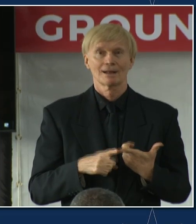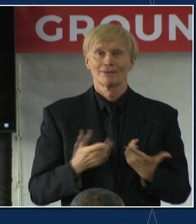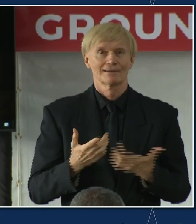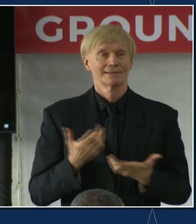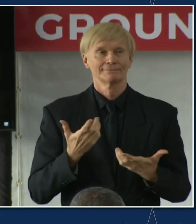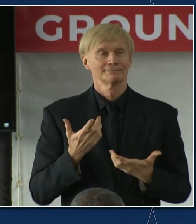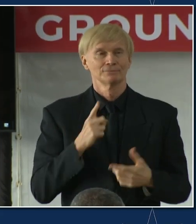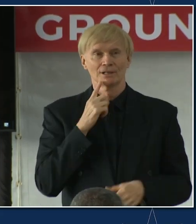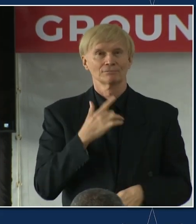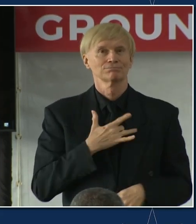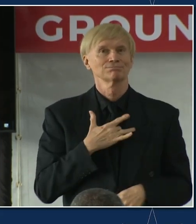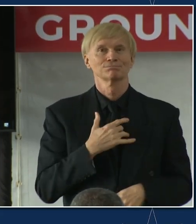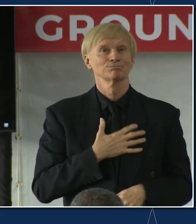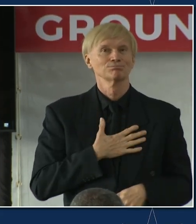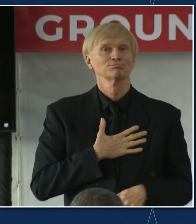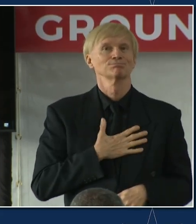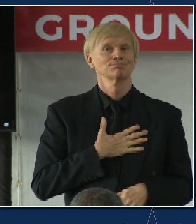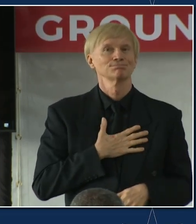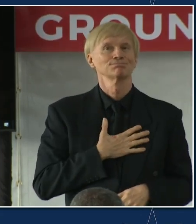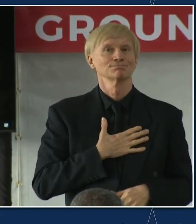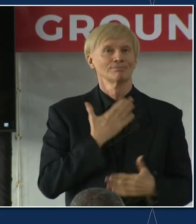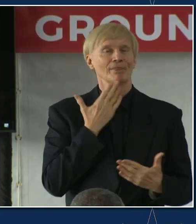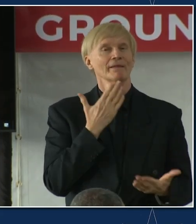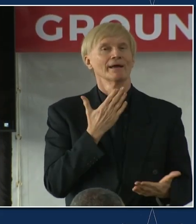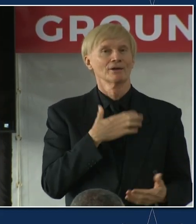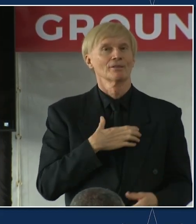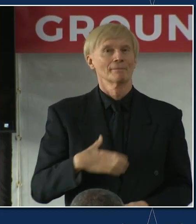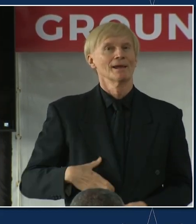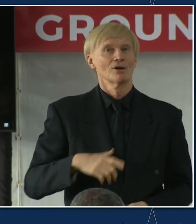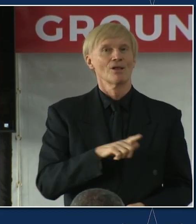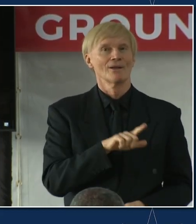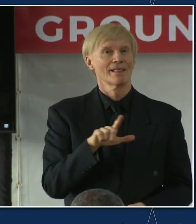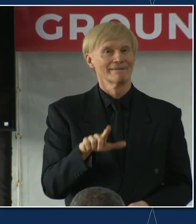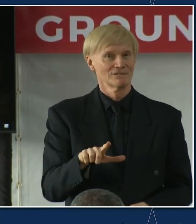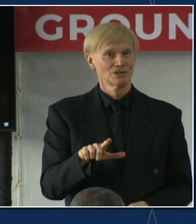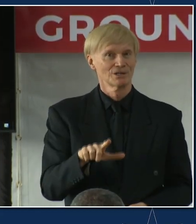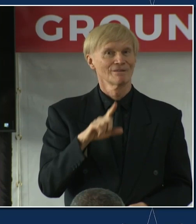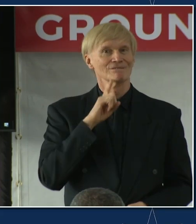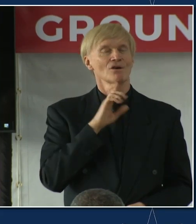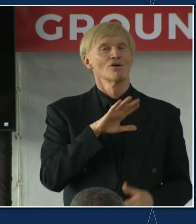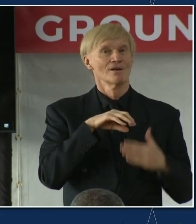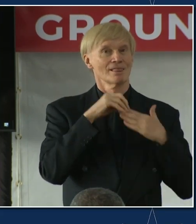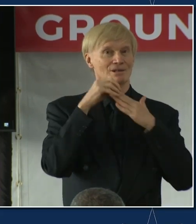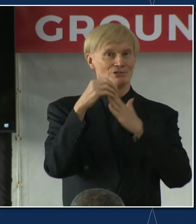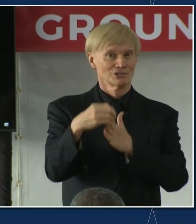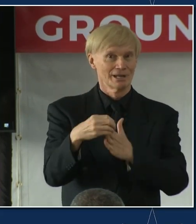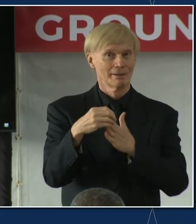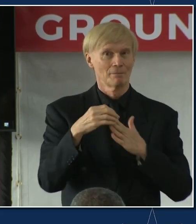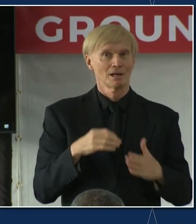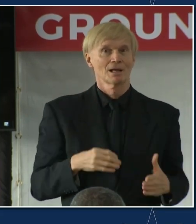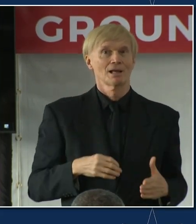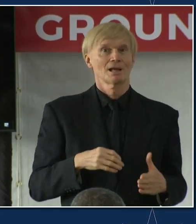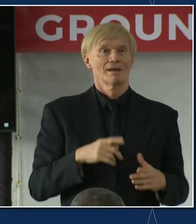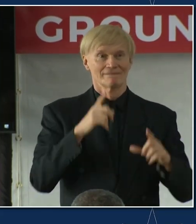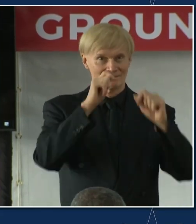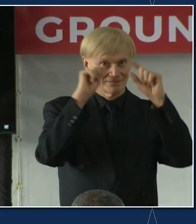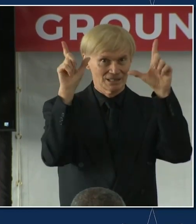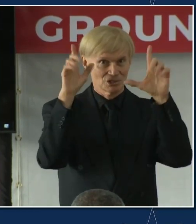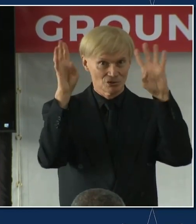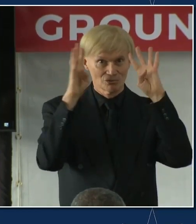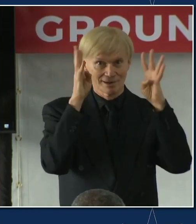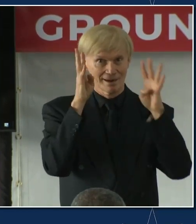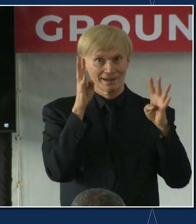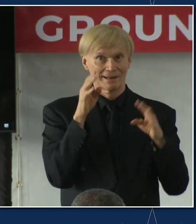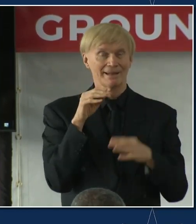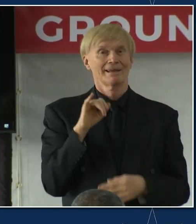a heartfelt thank you to Mayor Lori Lightfoot for her leadership and vision for creating